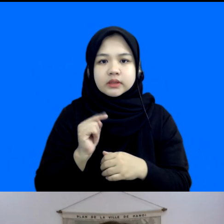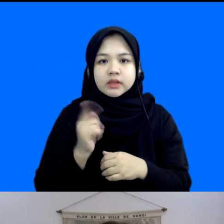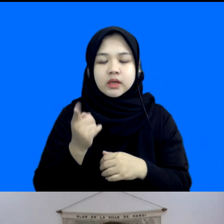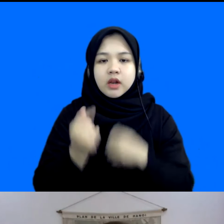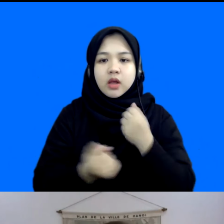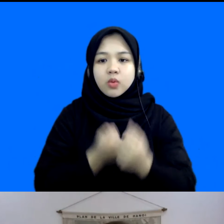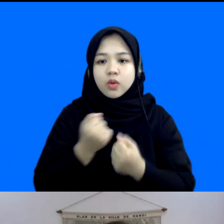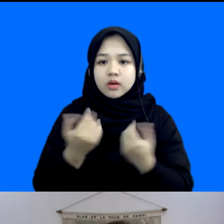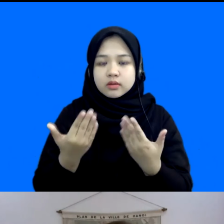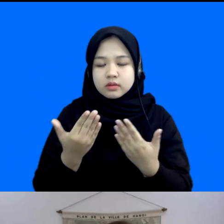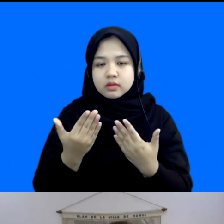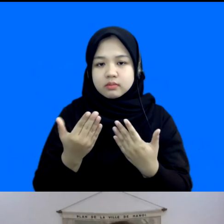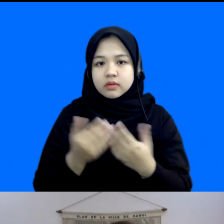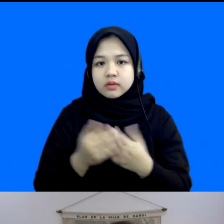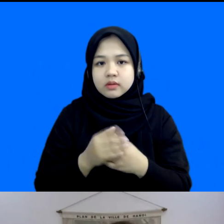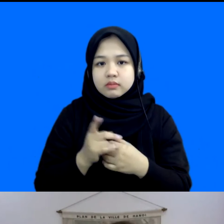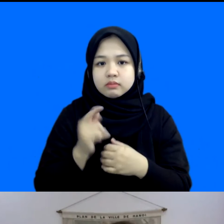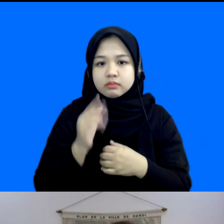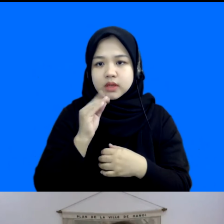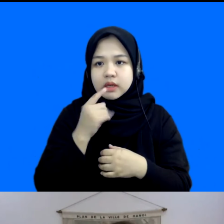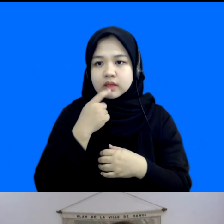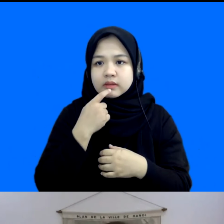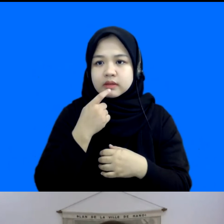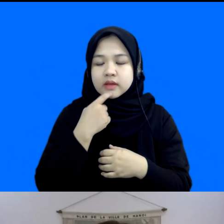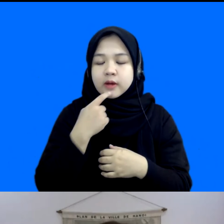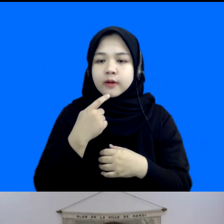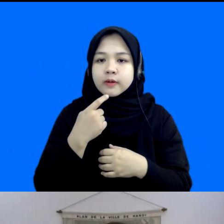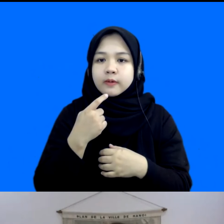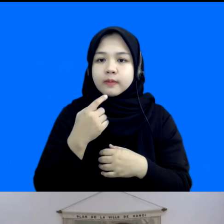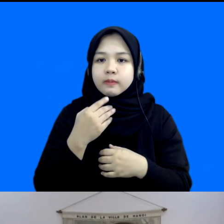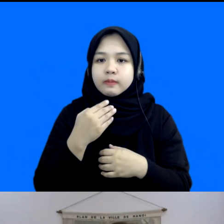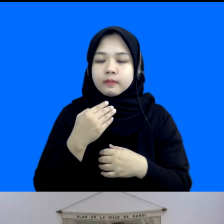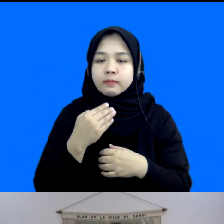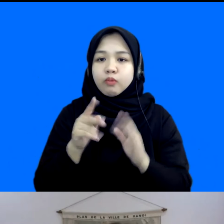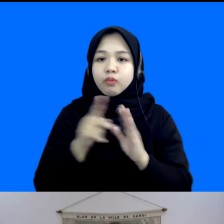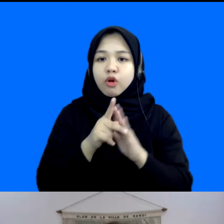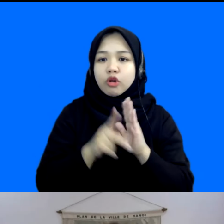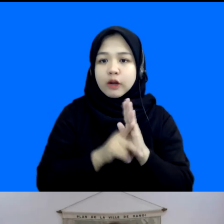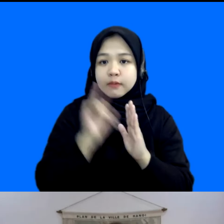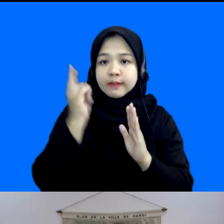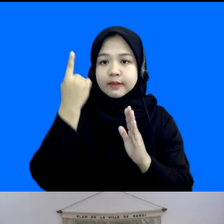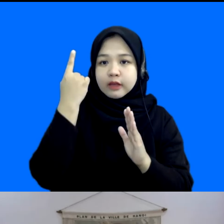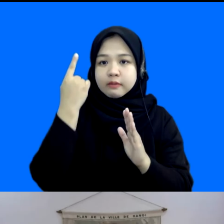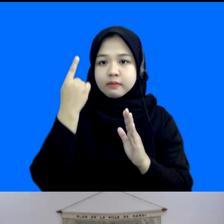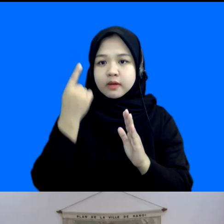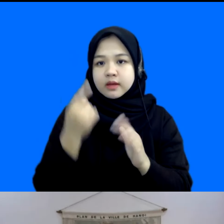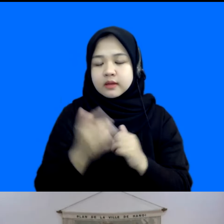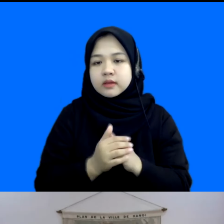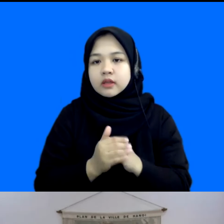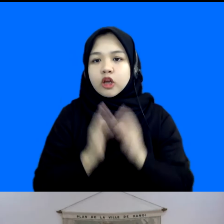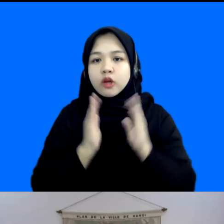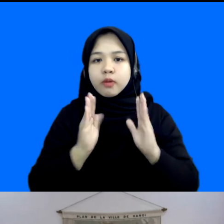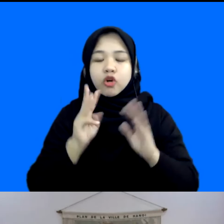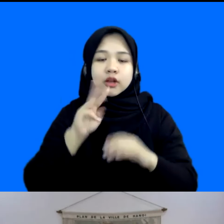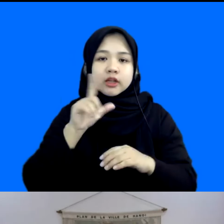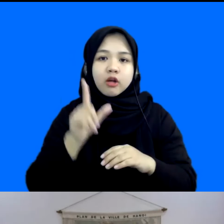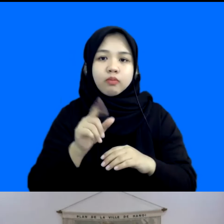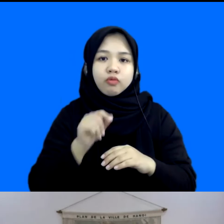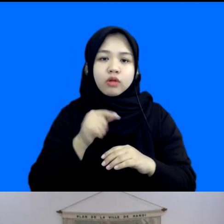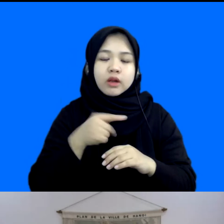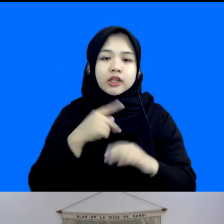you're talking about the For Good program then, right? So yes, during a 3-month period, actually it starts off with a day